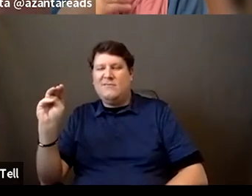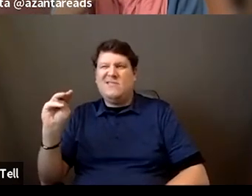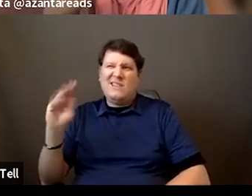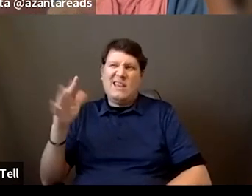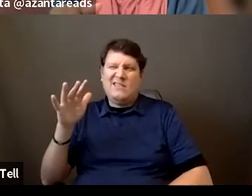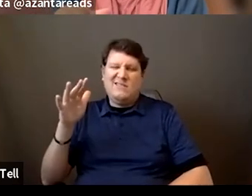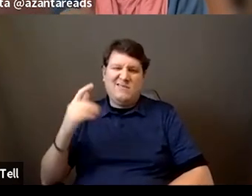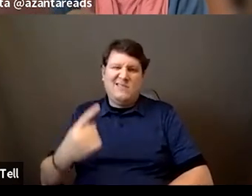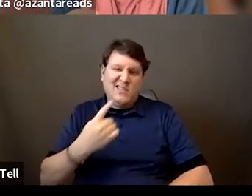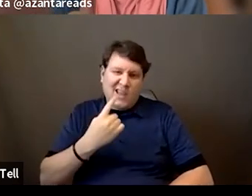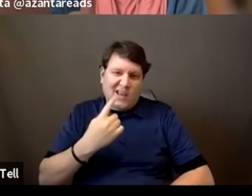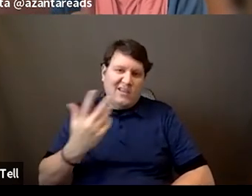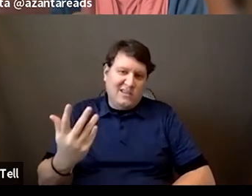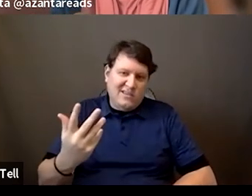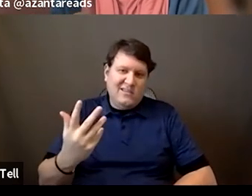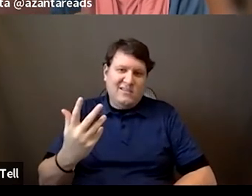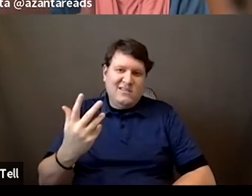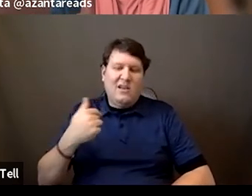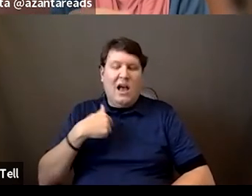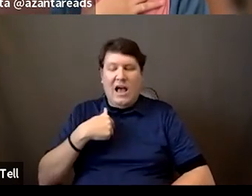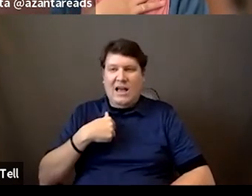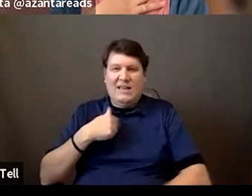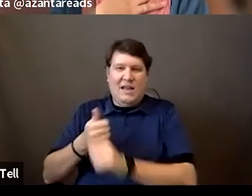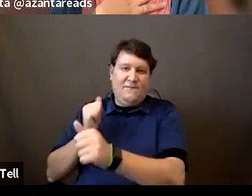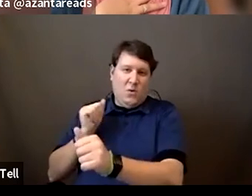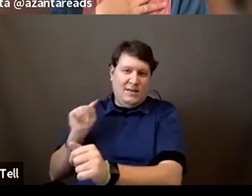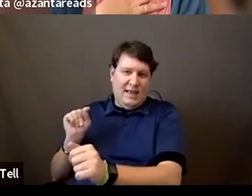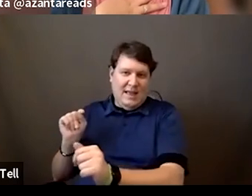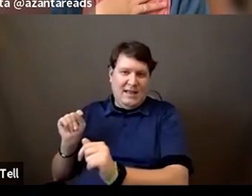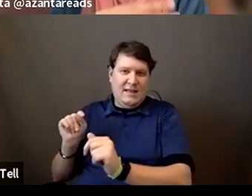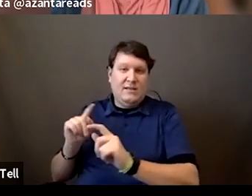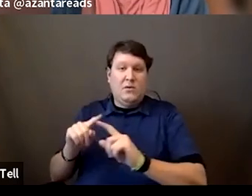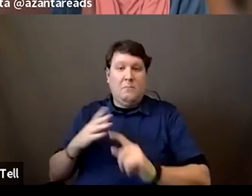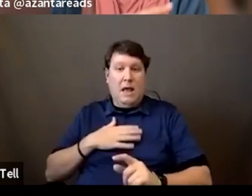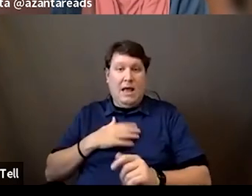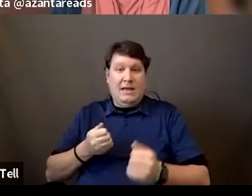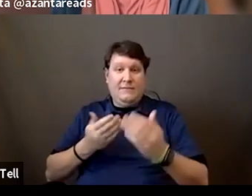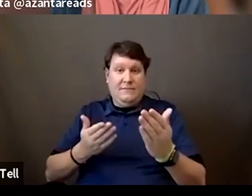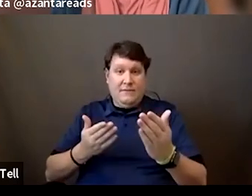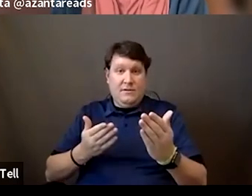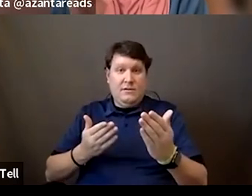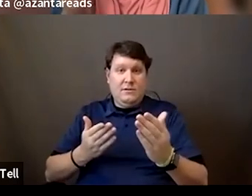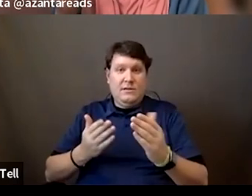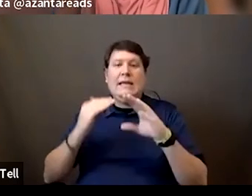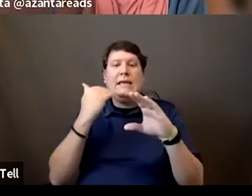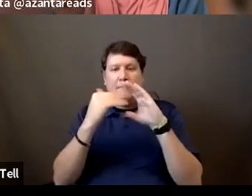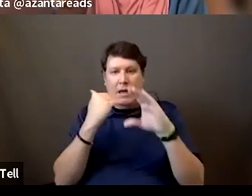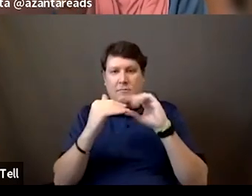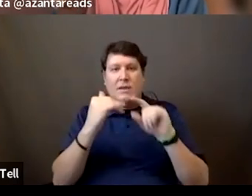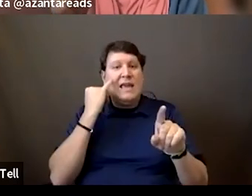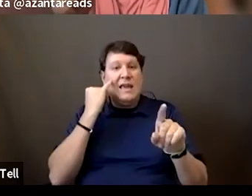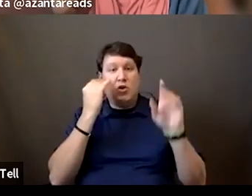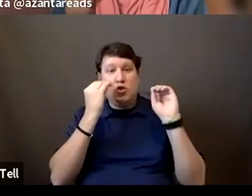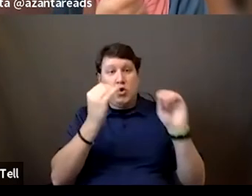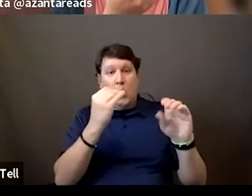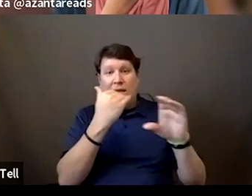like TikTok DMs are usually a no-go. Just like for my advice is like email them. If you can't find an email, if they have an Instagram attached